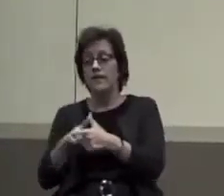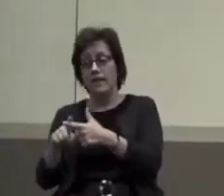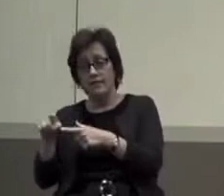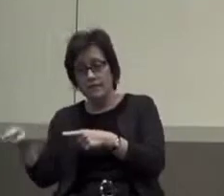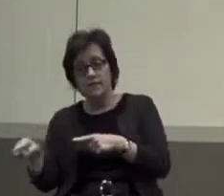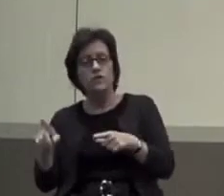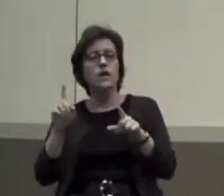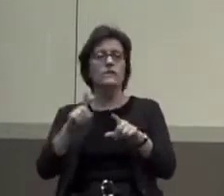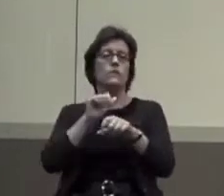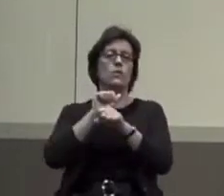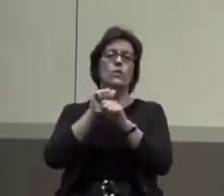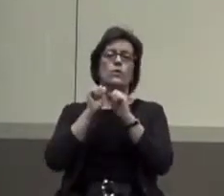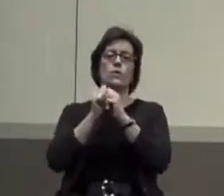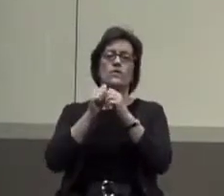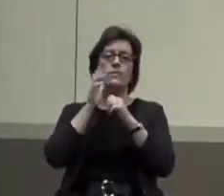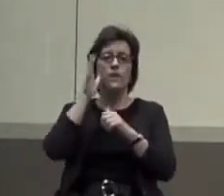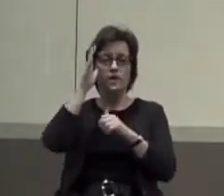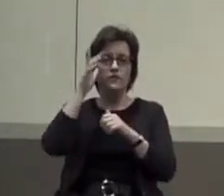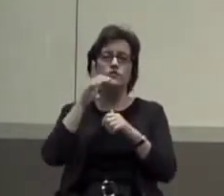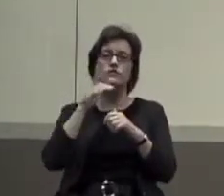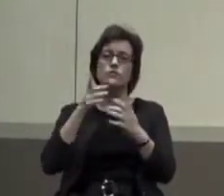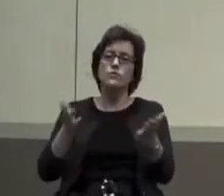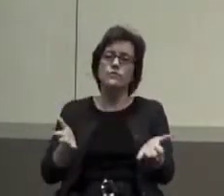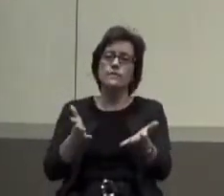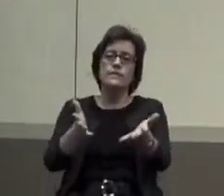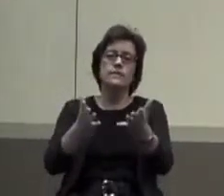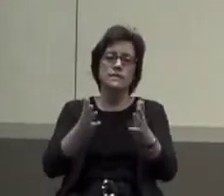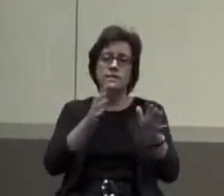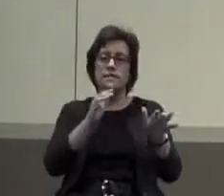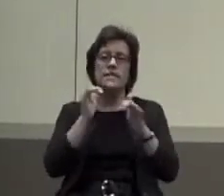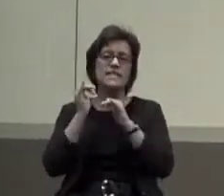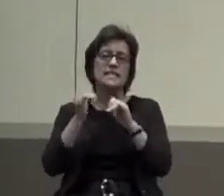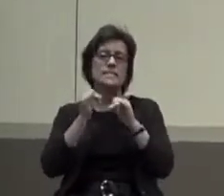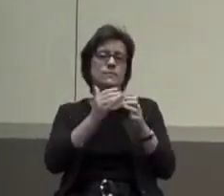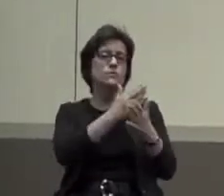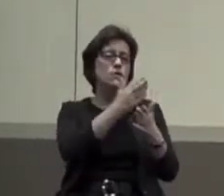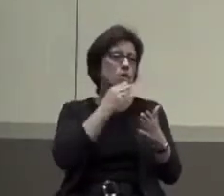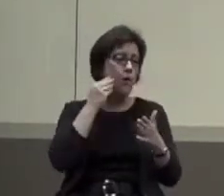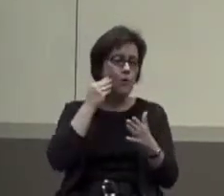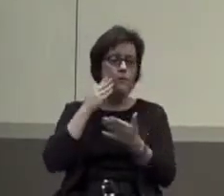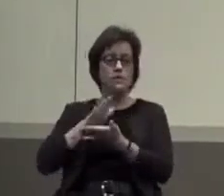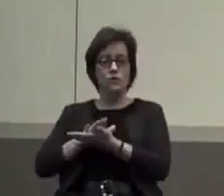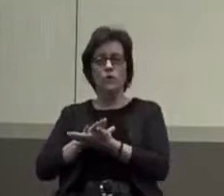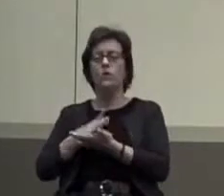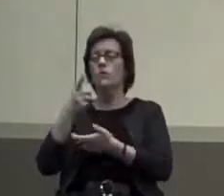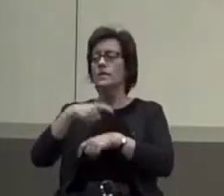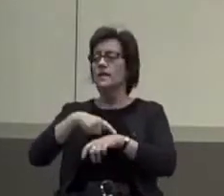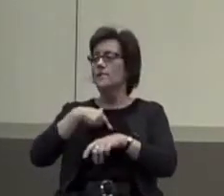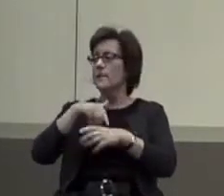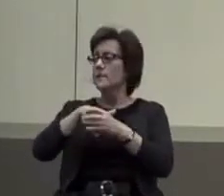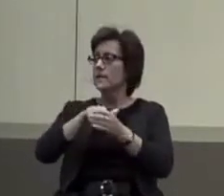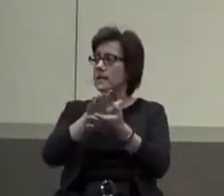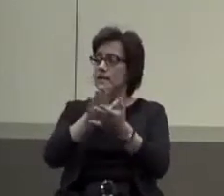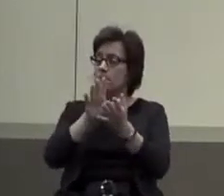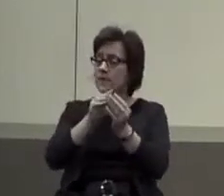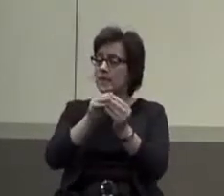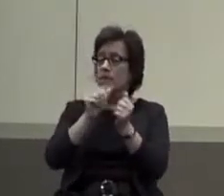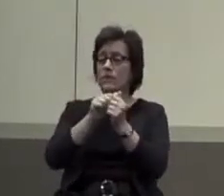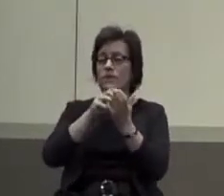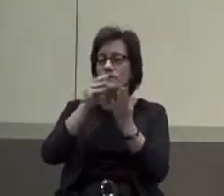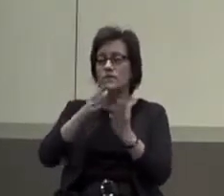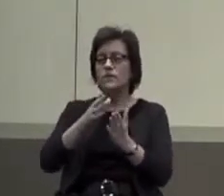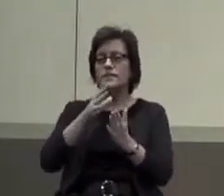consistency. I once sat in a meeting with a student who was having some serious